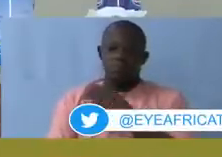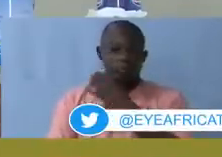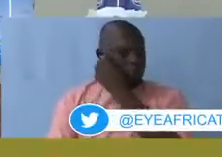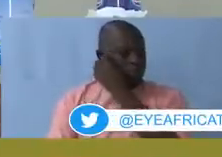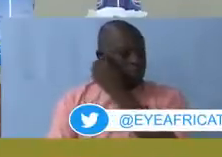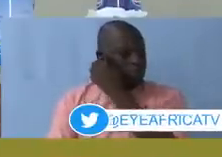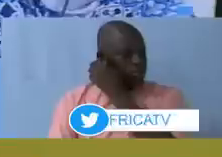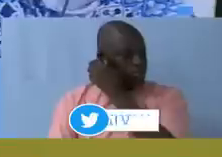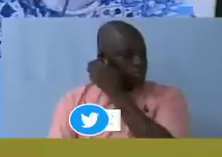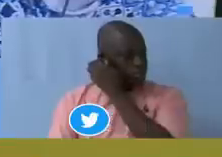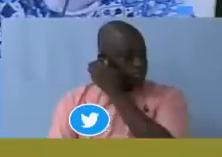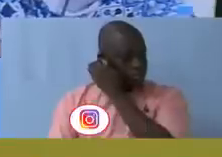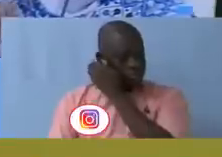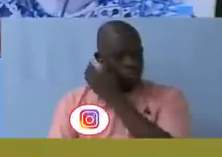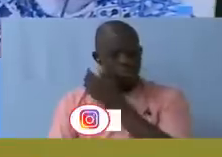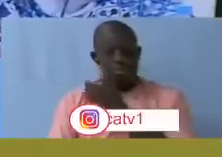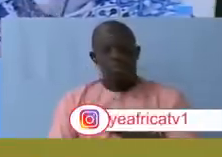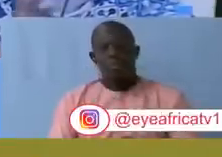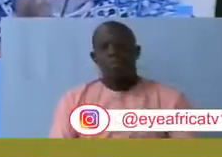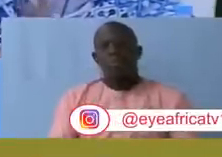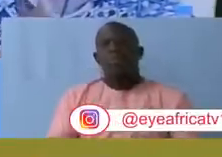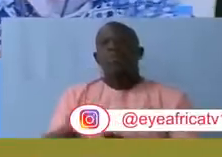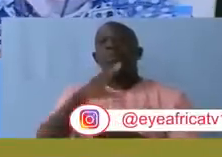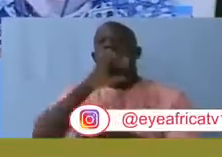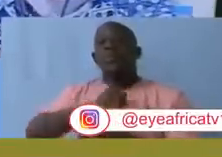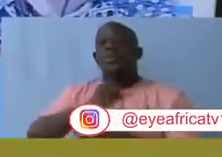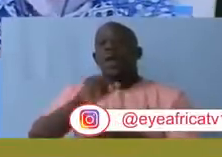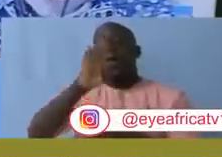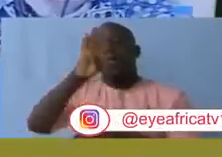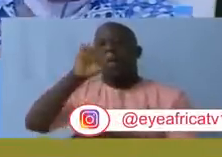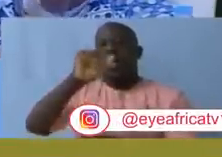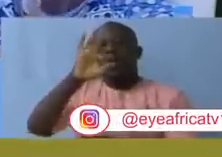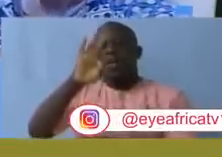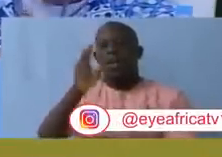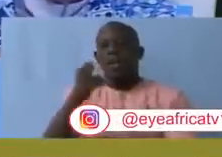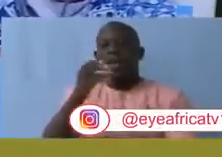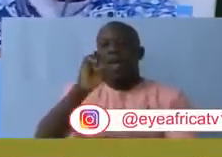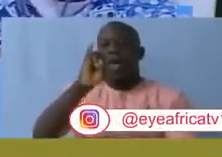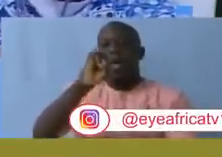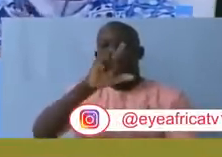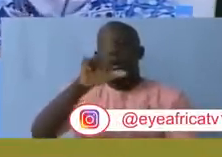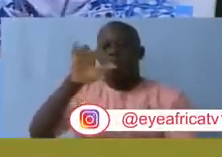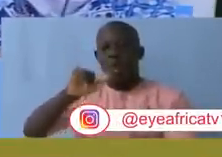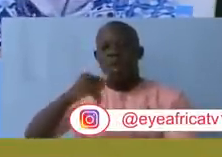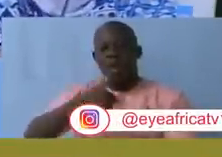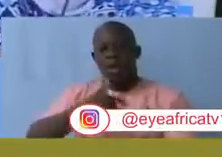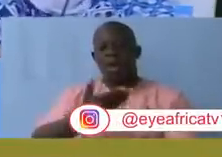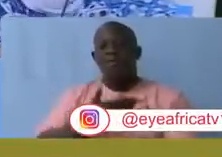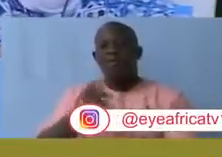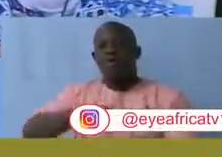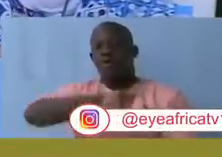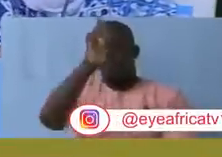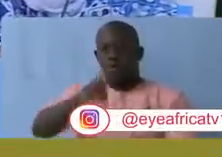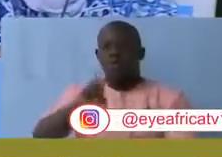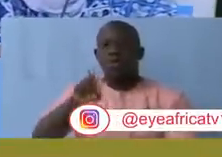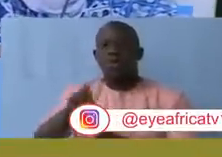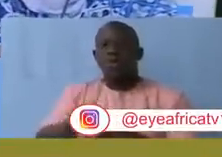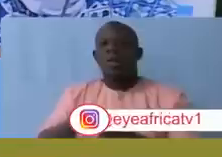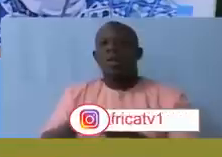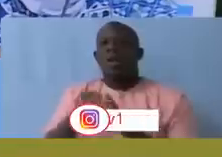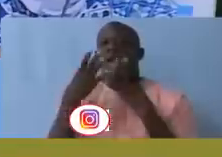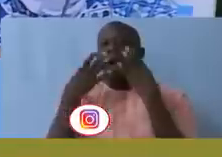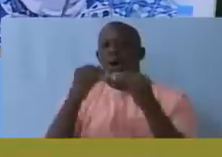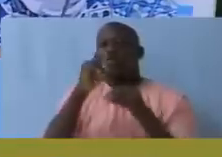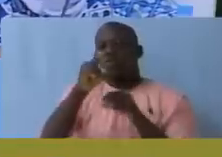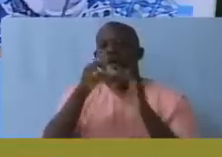Mr. Batchilly, I have just one small question. And that is, how can you explain the phenomenon that a